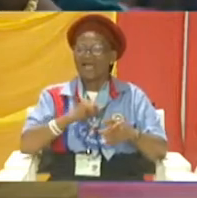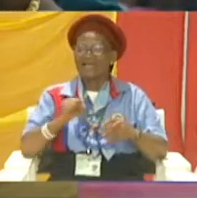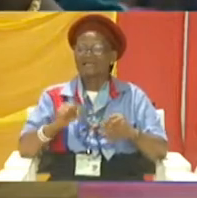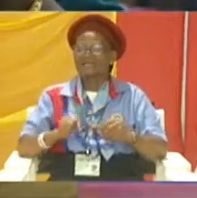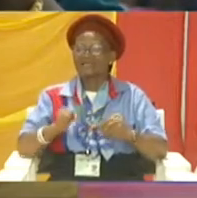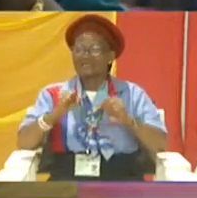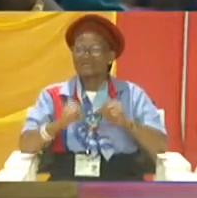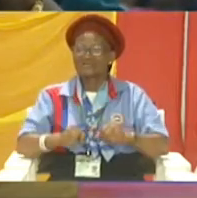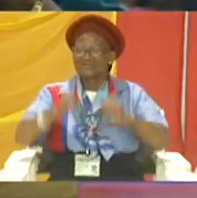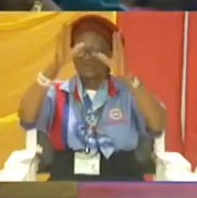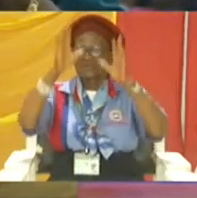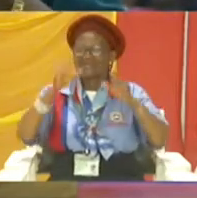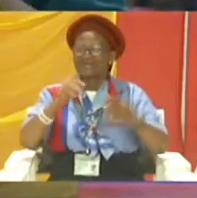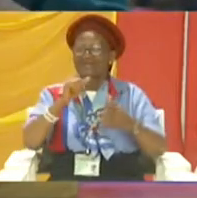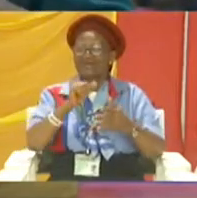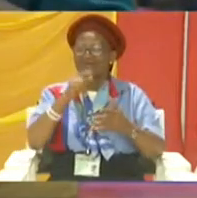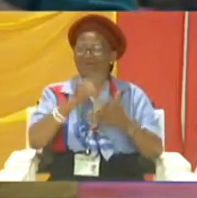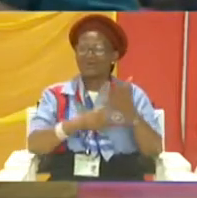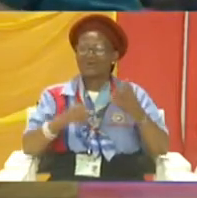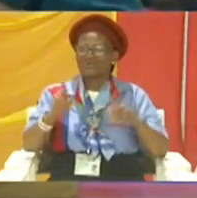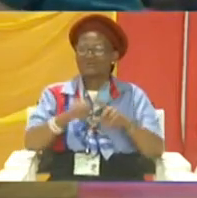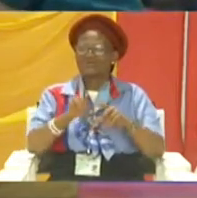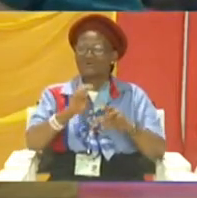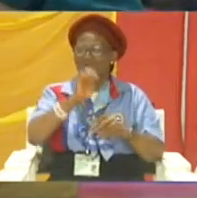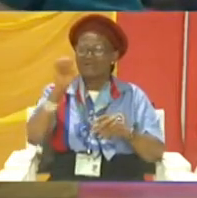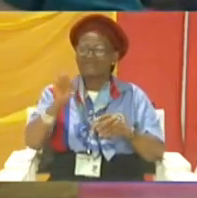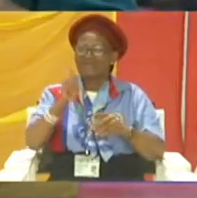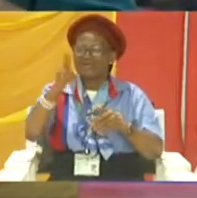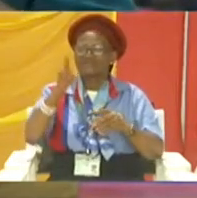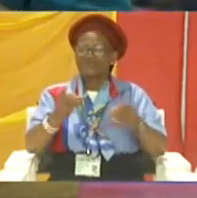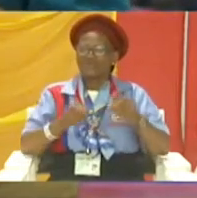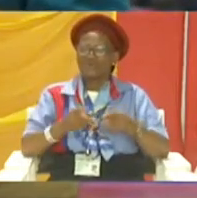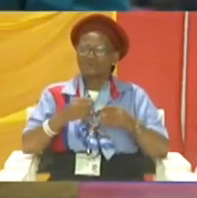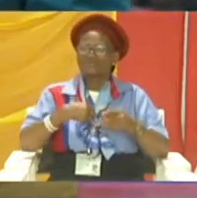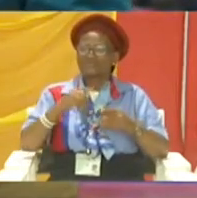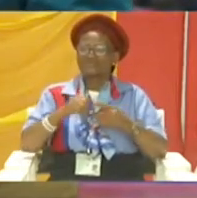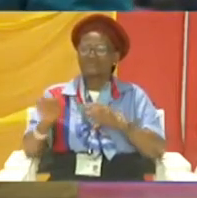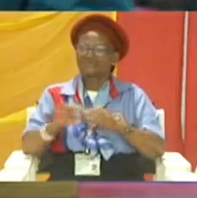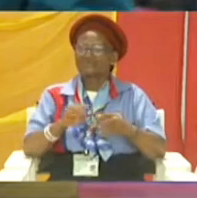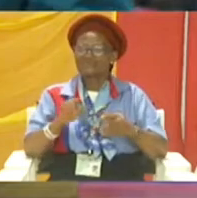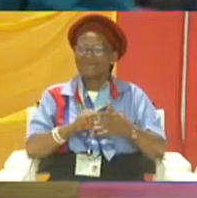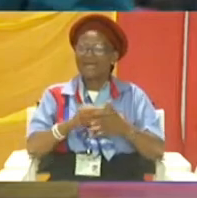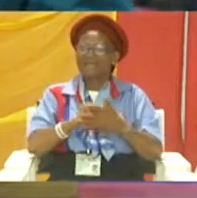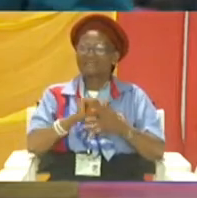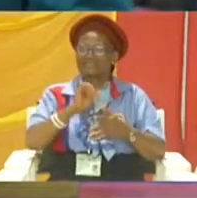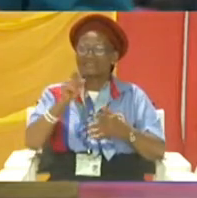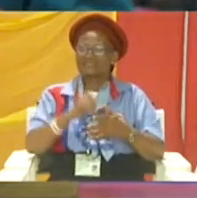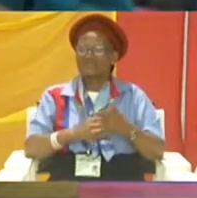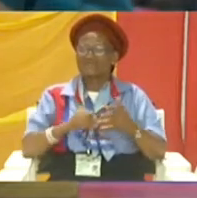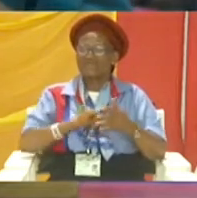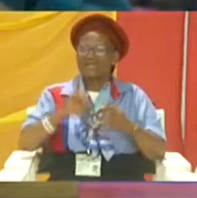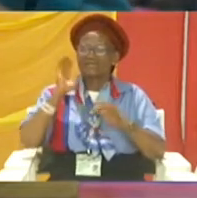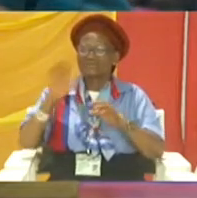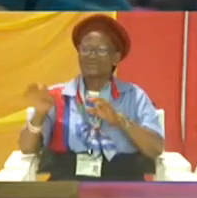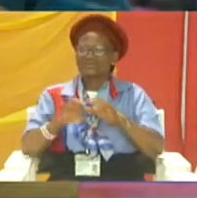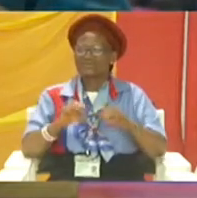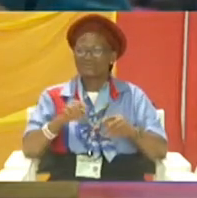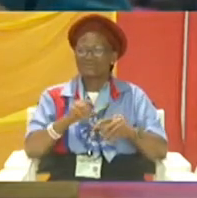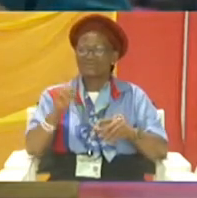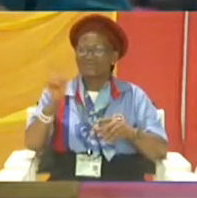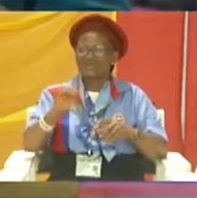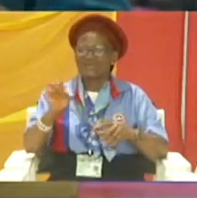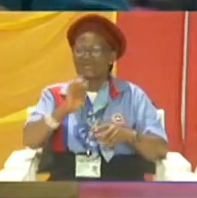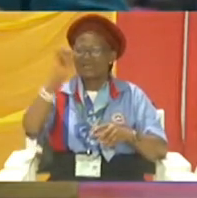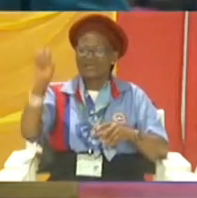Whatever you ask me to do, that's what I will do. Wherever you want me to go, that's where I will